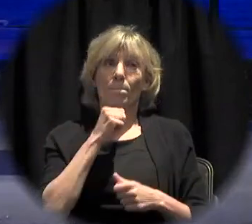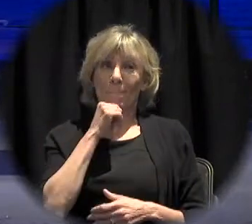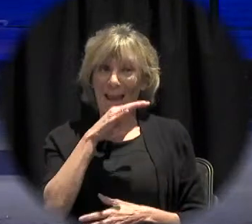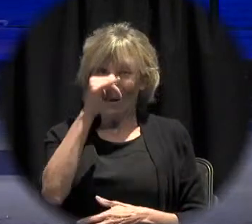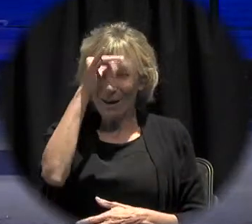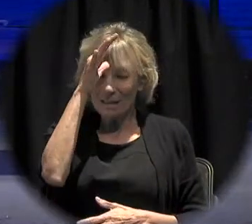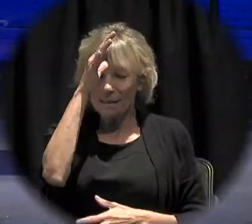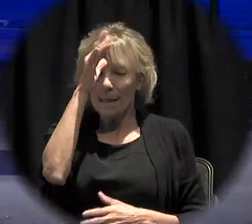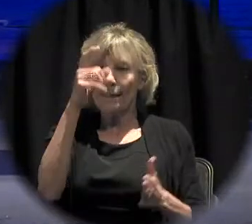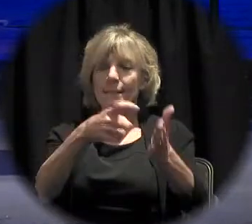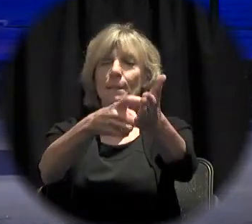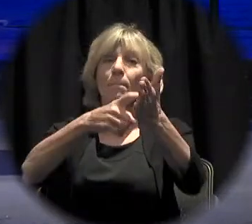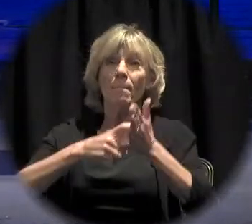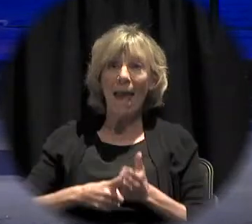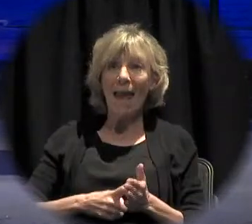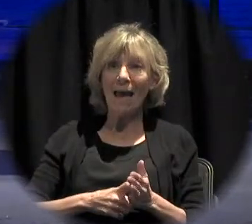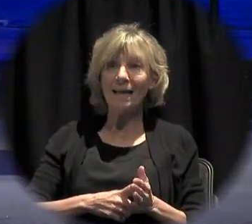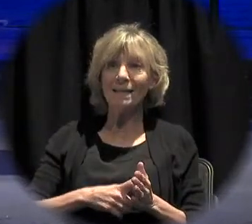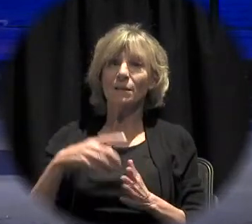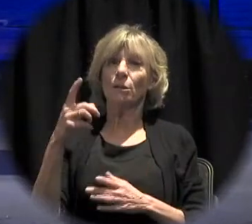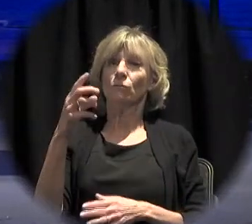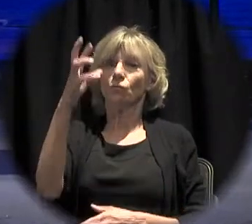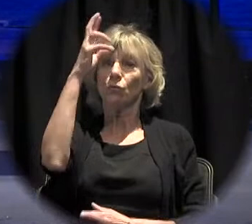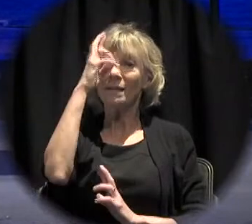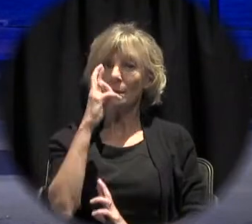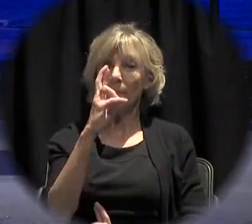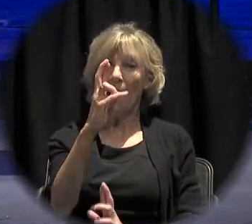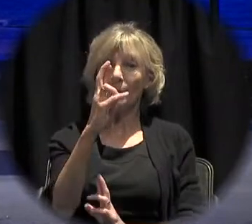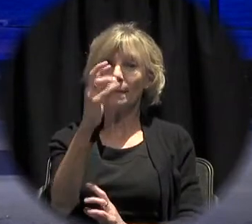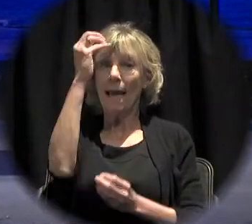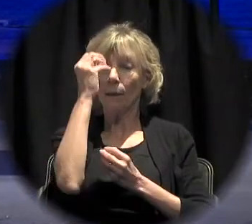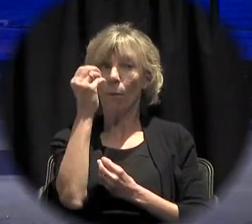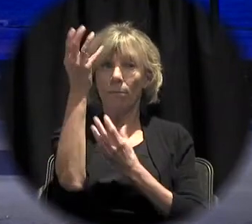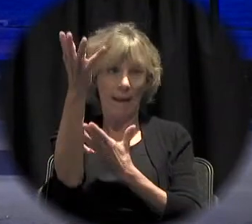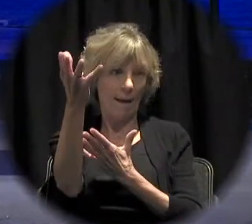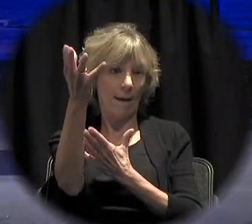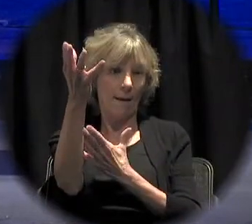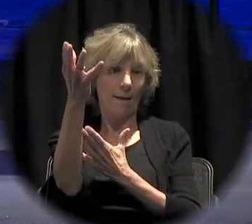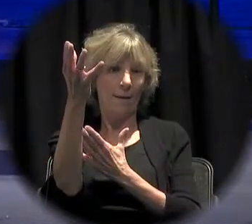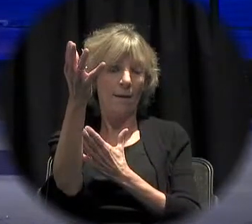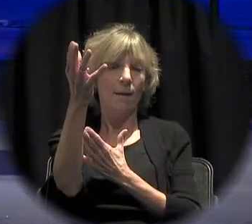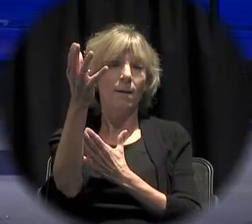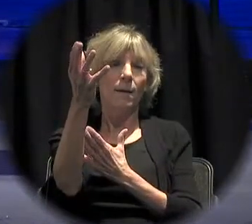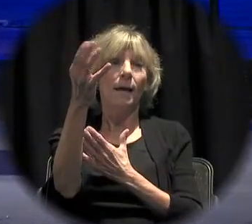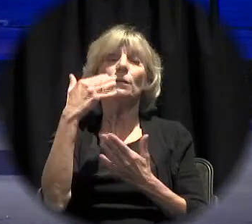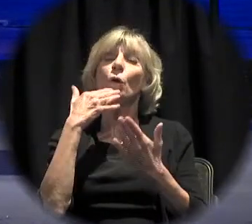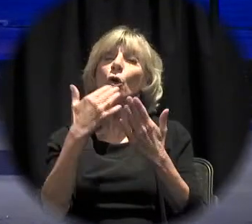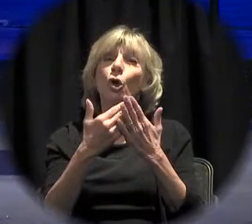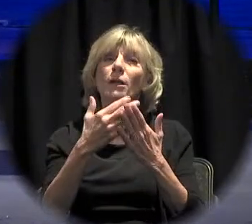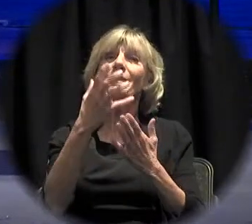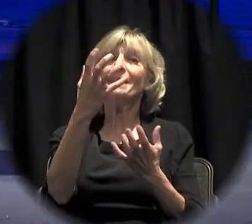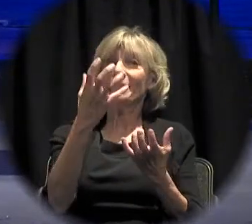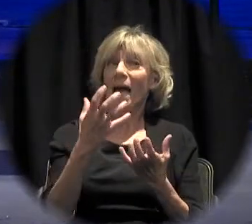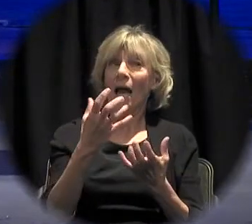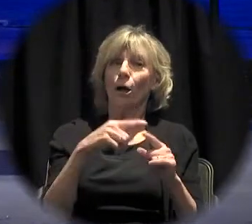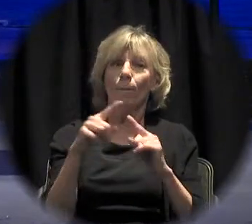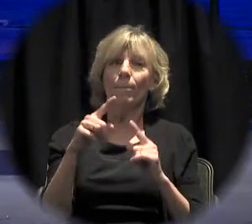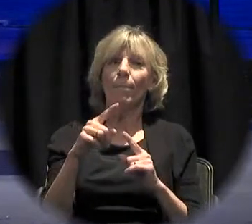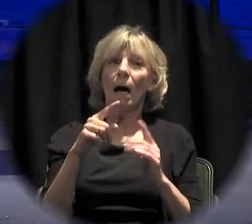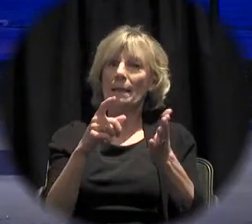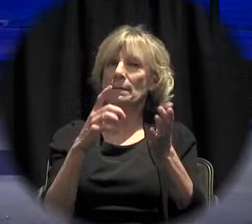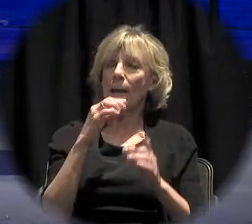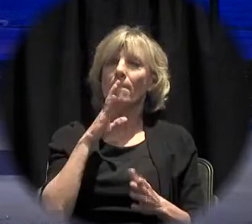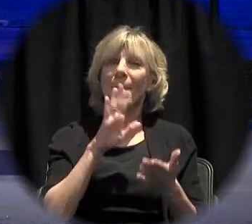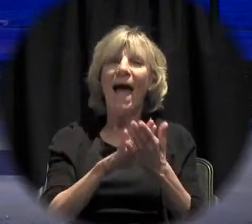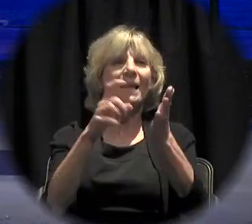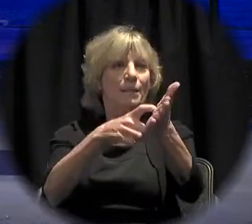respect and obey. It's a good desire, but a lousy demand. Have any of you ever caught yourself saying, "You will